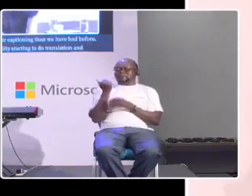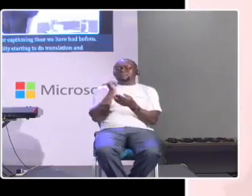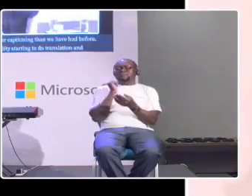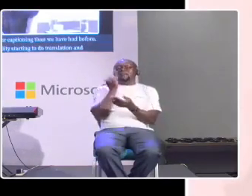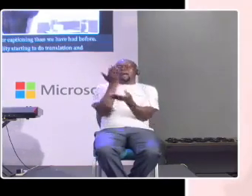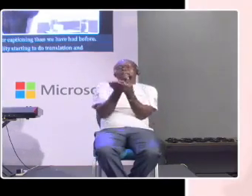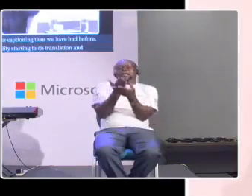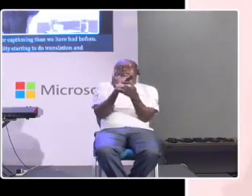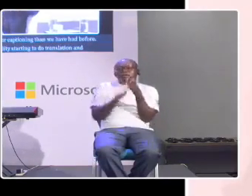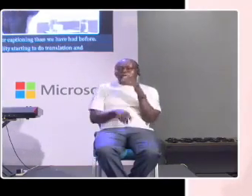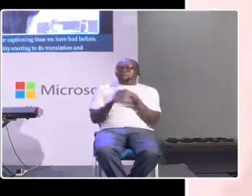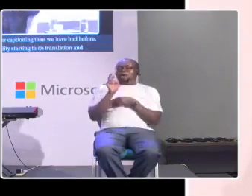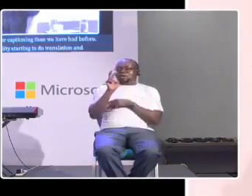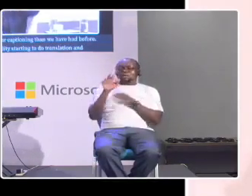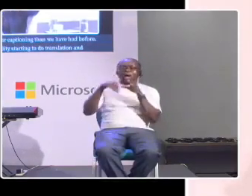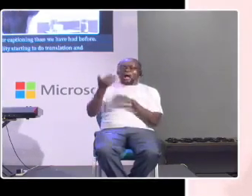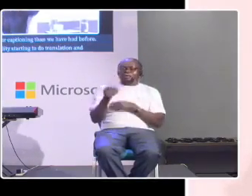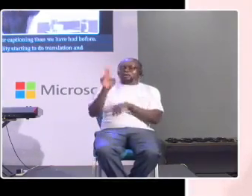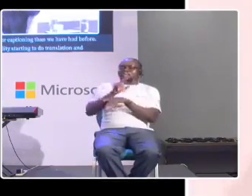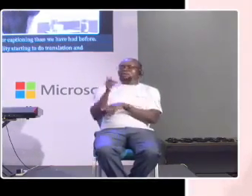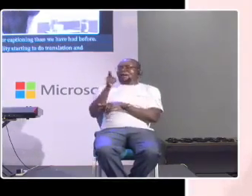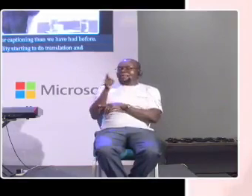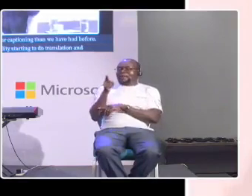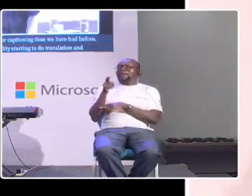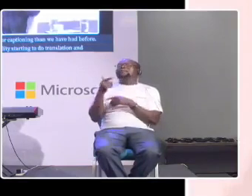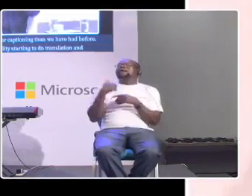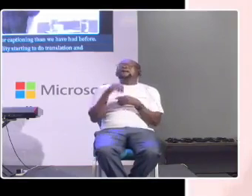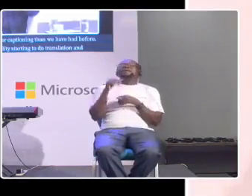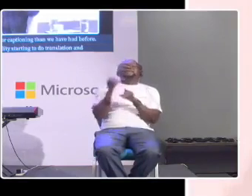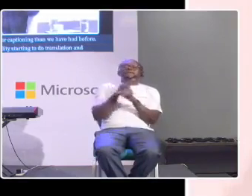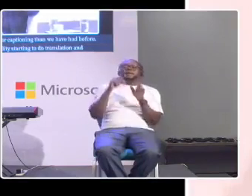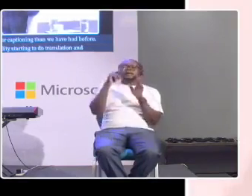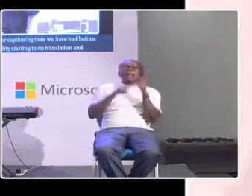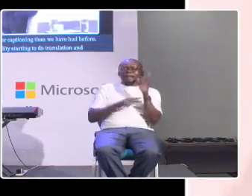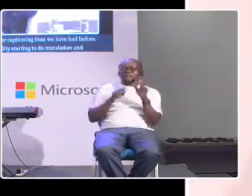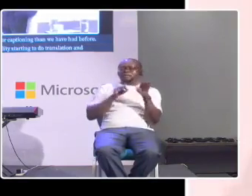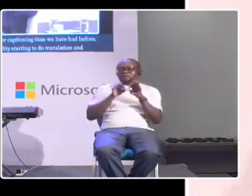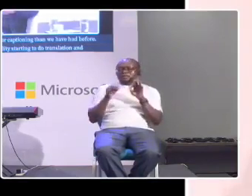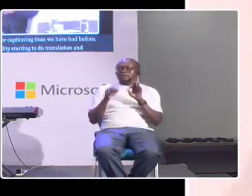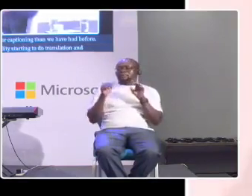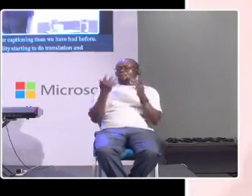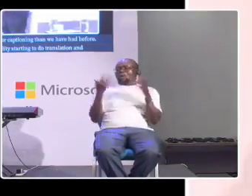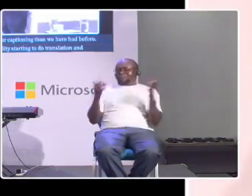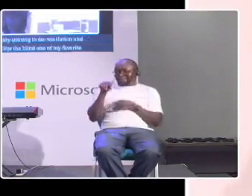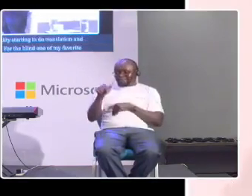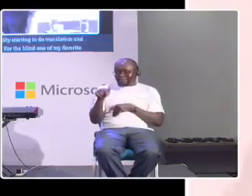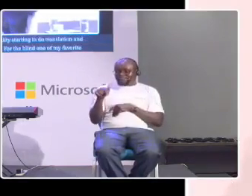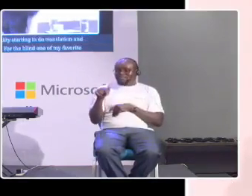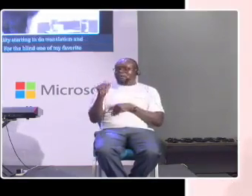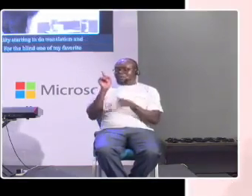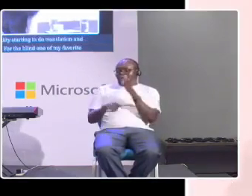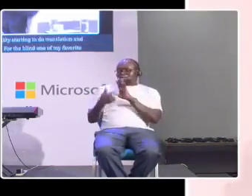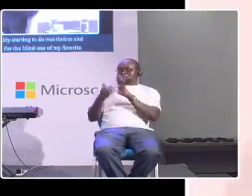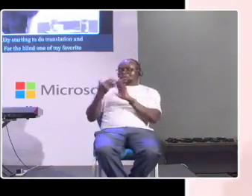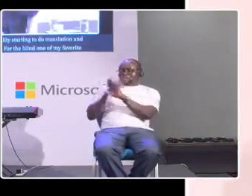Lookout. It uses the front camera, computer vision, and machine learning to be able to describe objects, and this is the stuff that Alexander